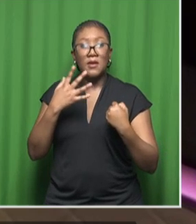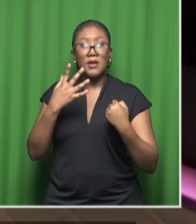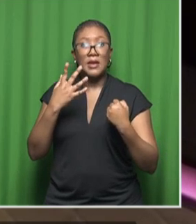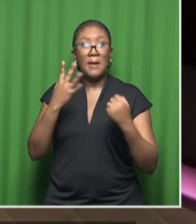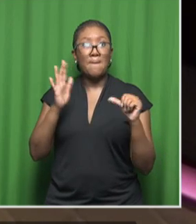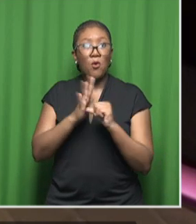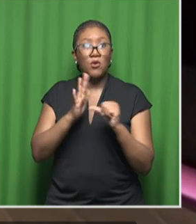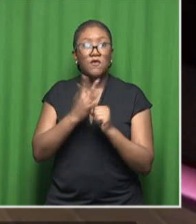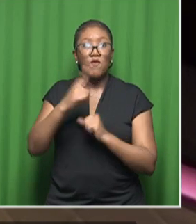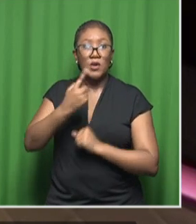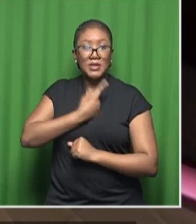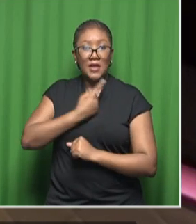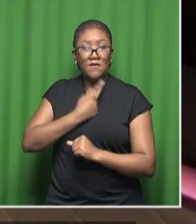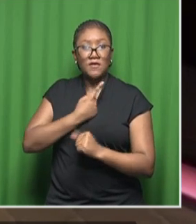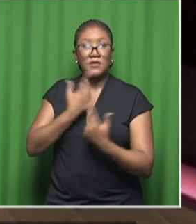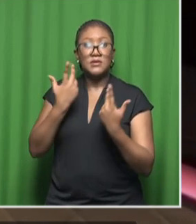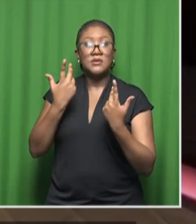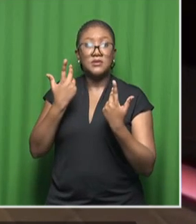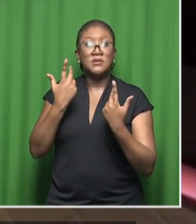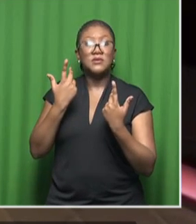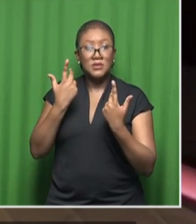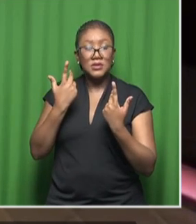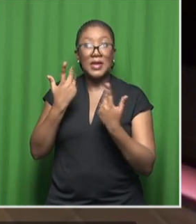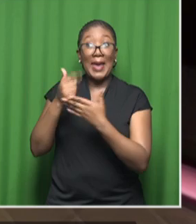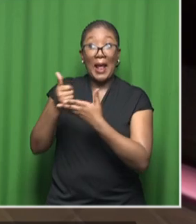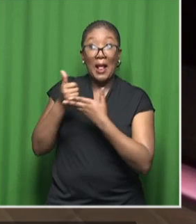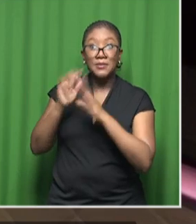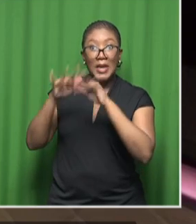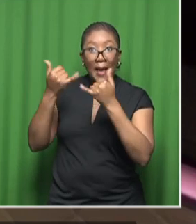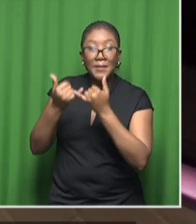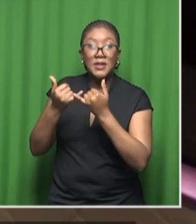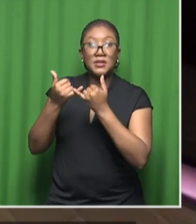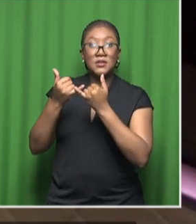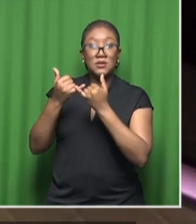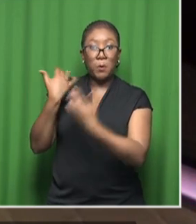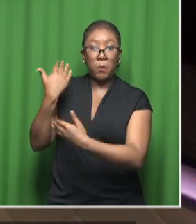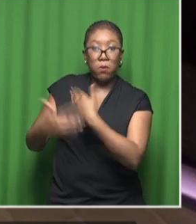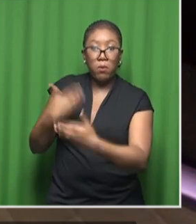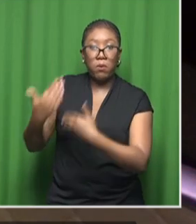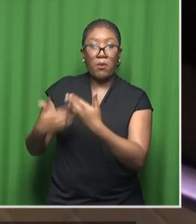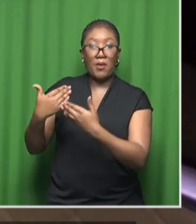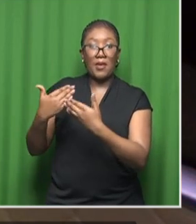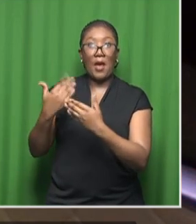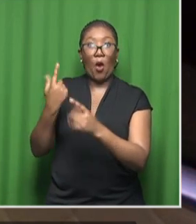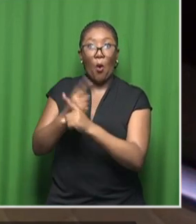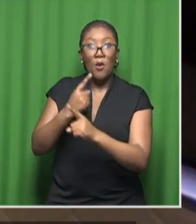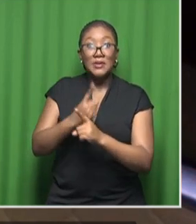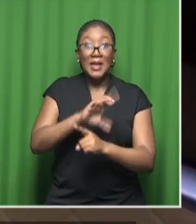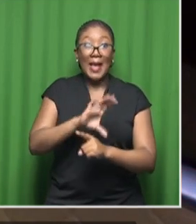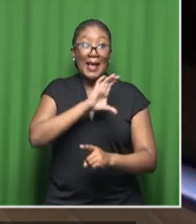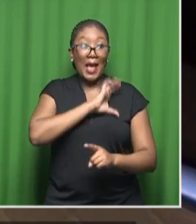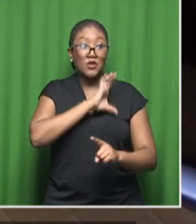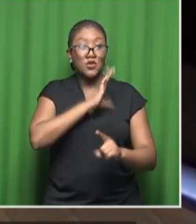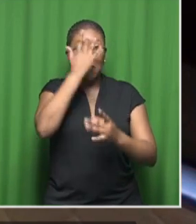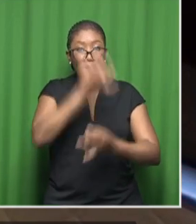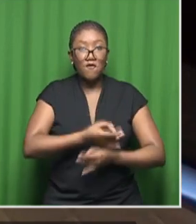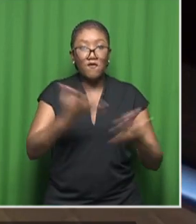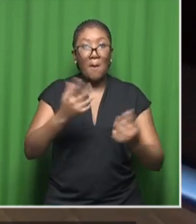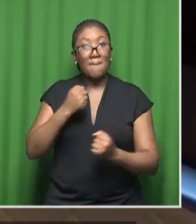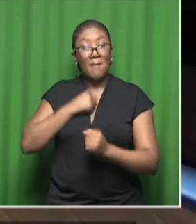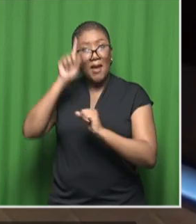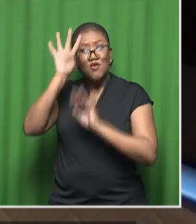a vital pillar of a brand. I always tell my customers where I source my inspiration